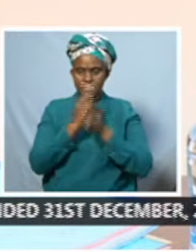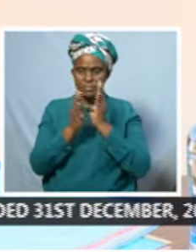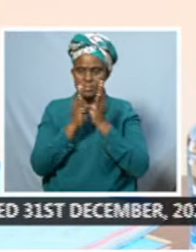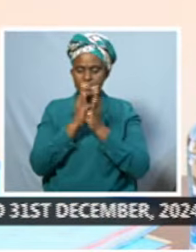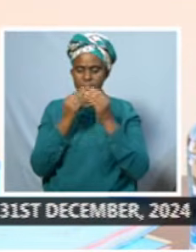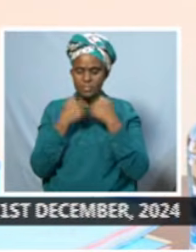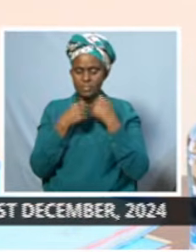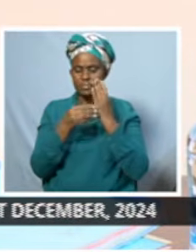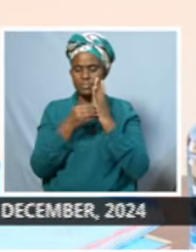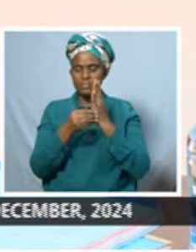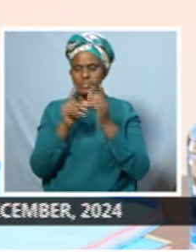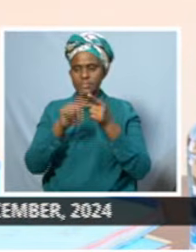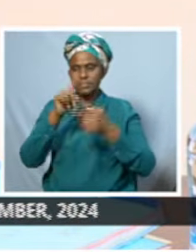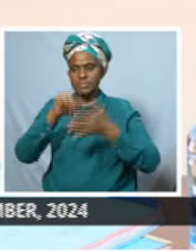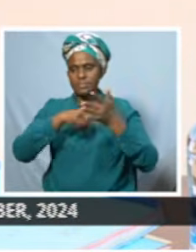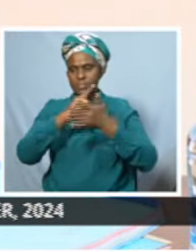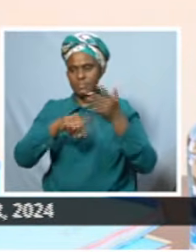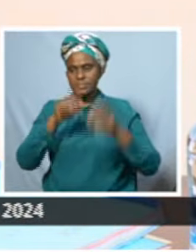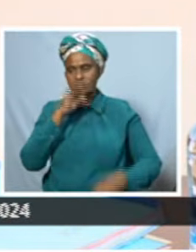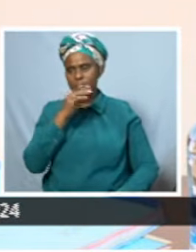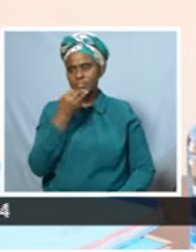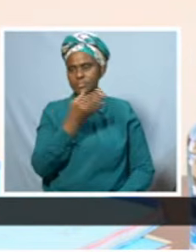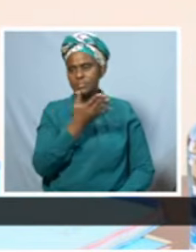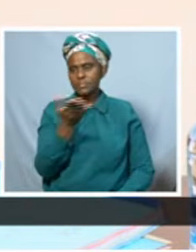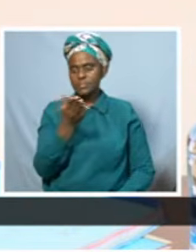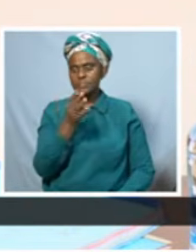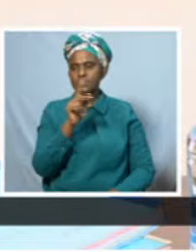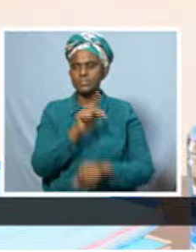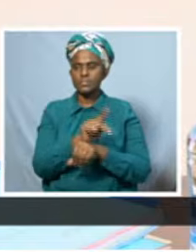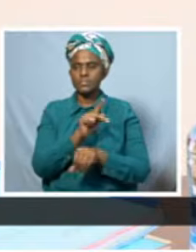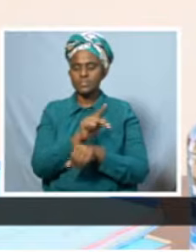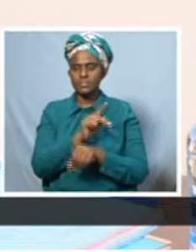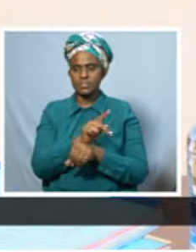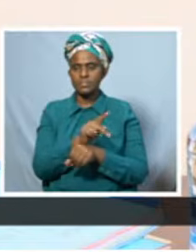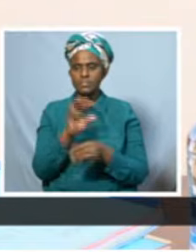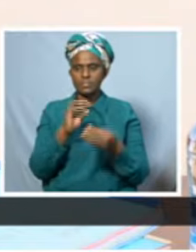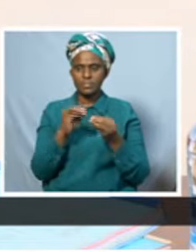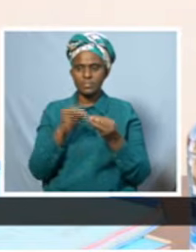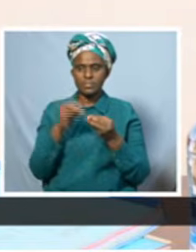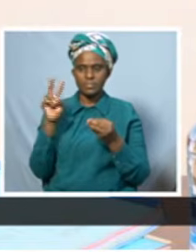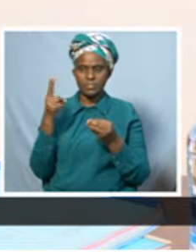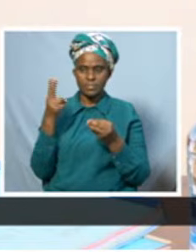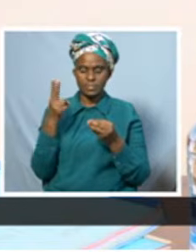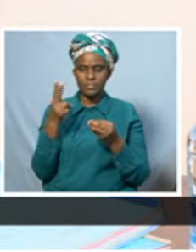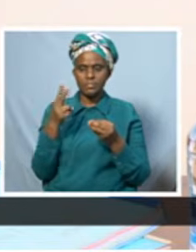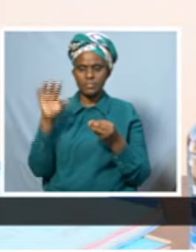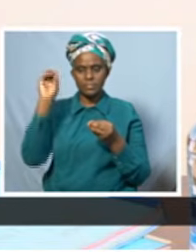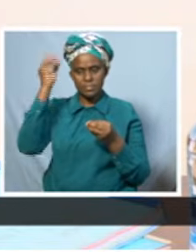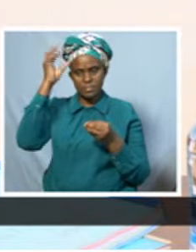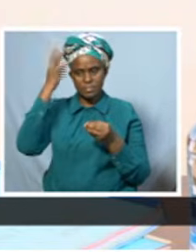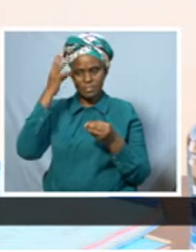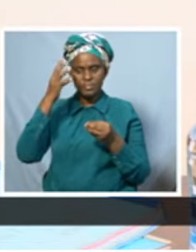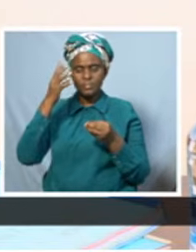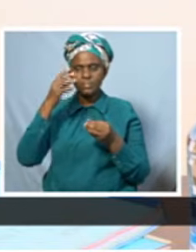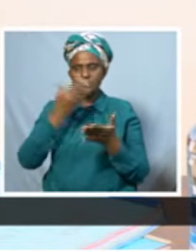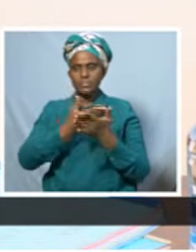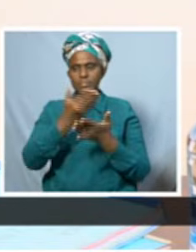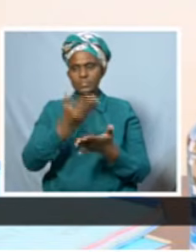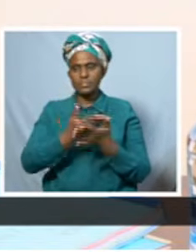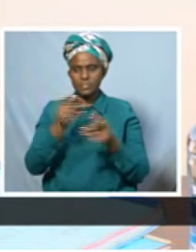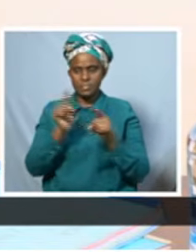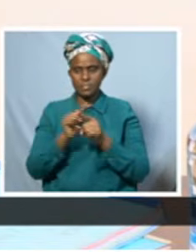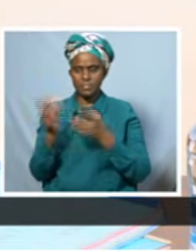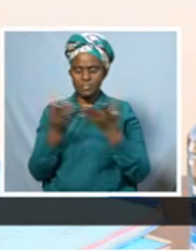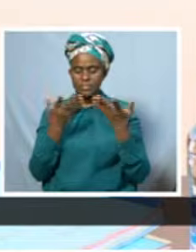led to the termination of the contract. Then number 12, The ambulance has been procured and